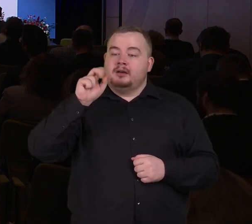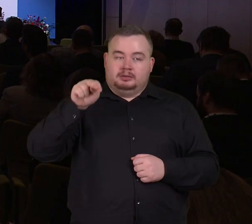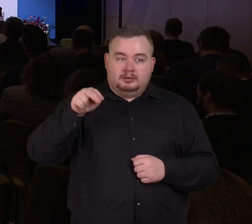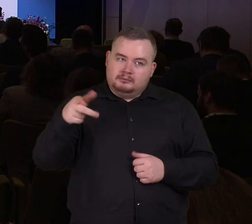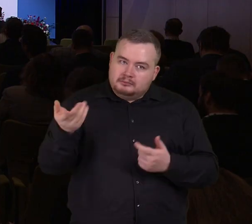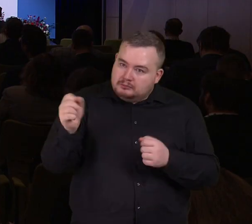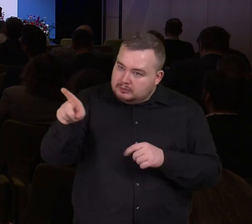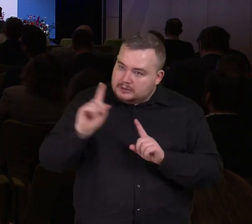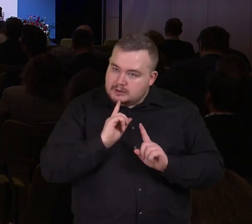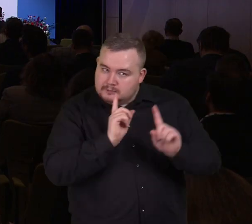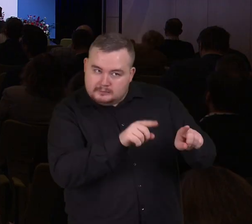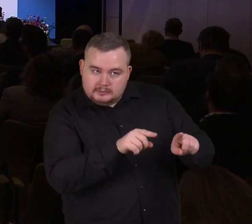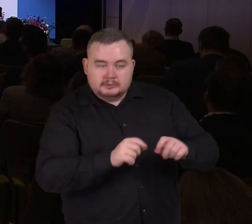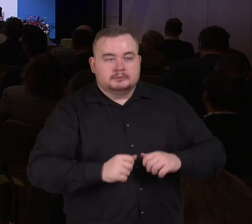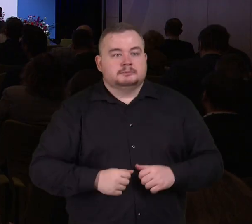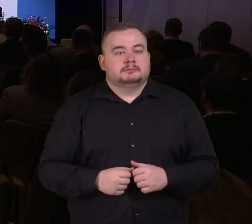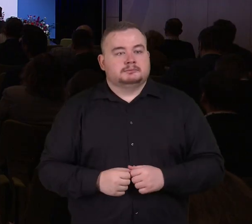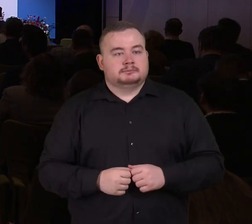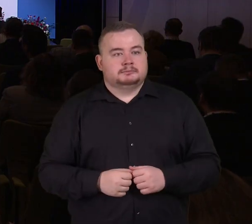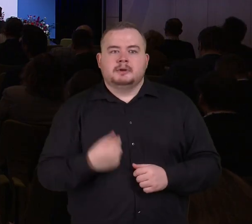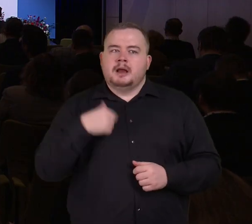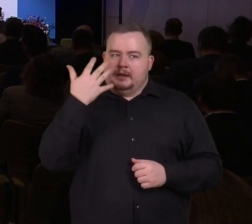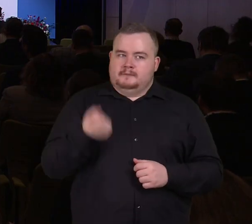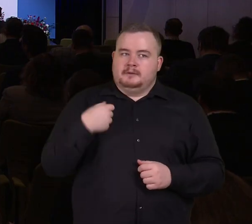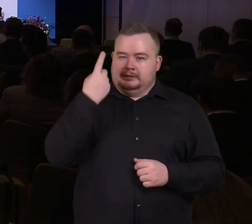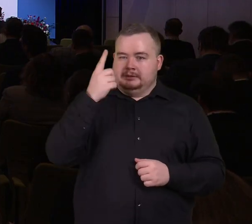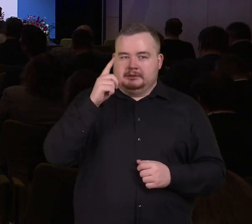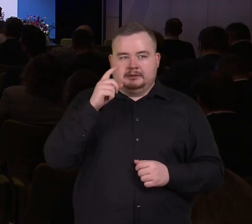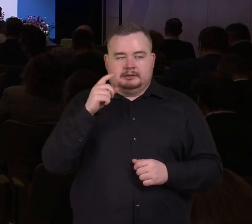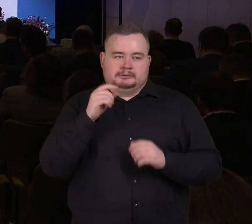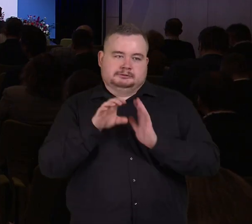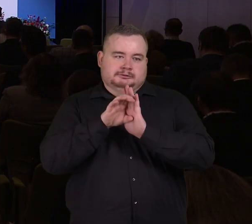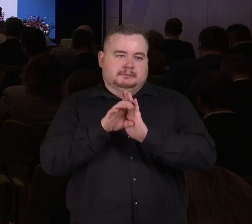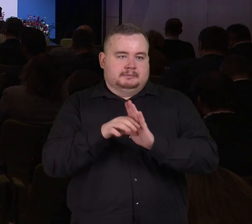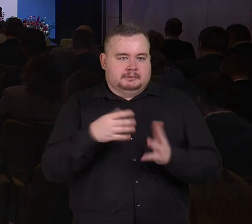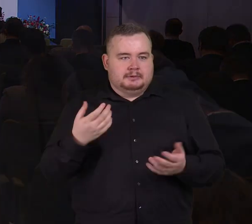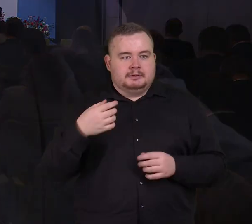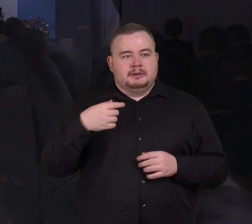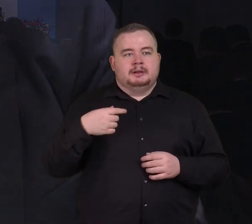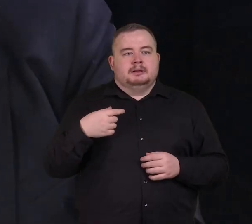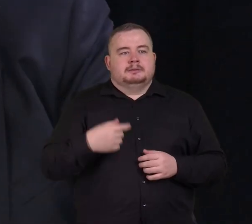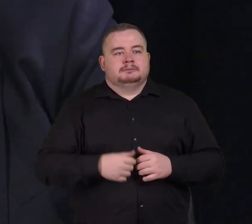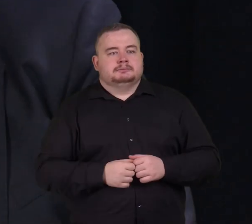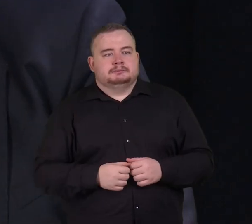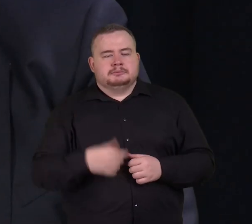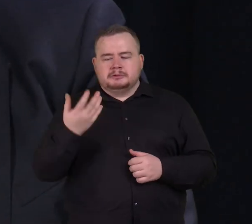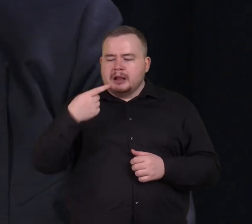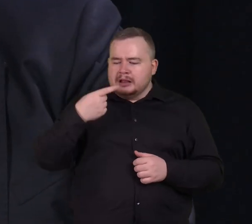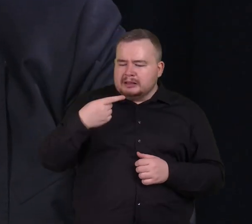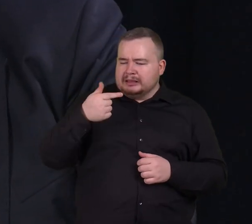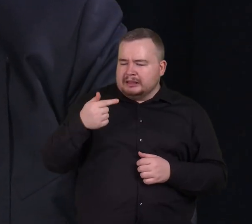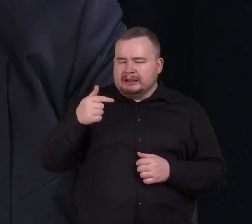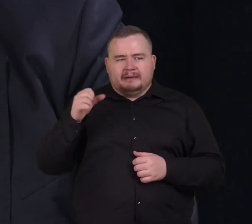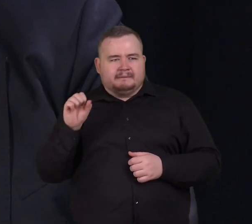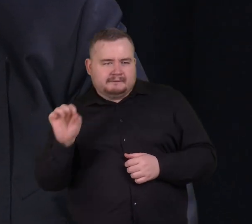We have one example, which is the JTF, which is an integrated instrument, a bit like Lower Saxony is